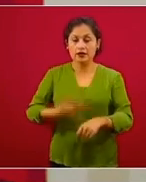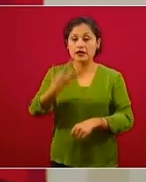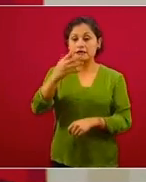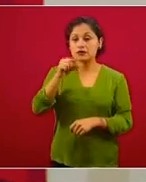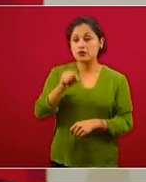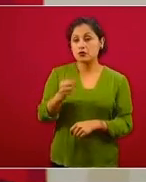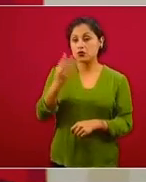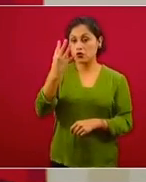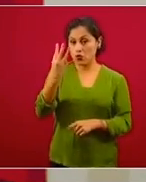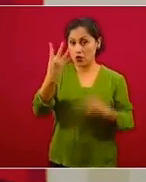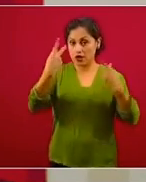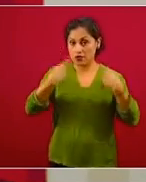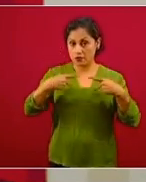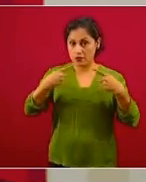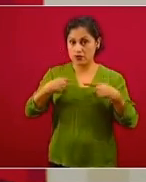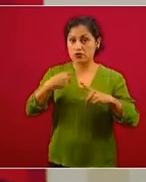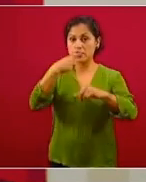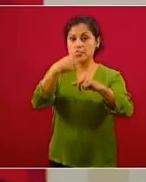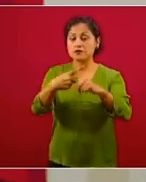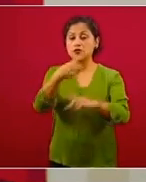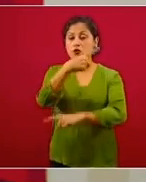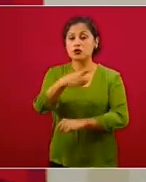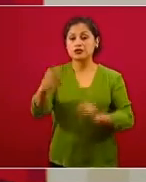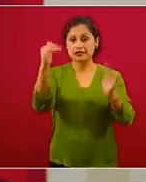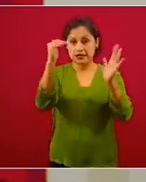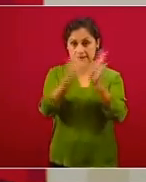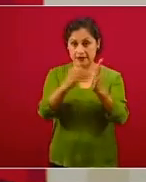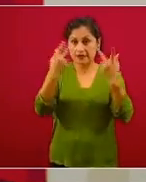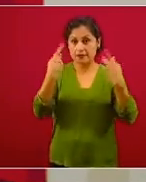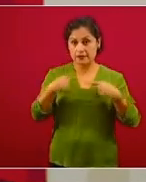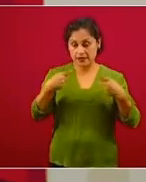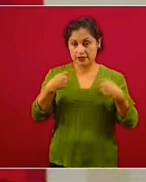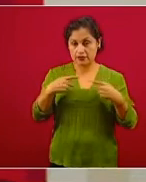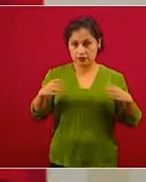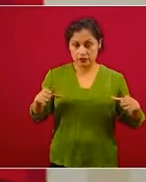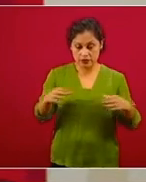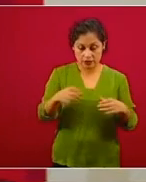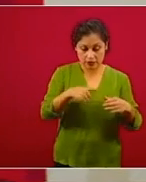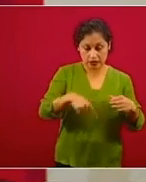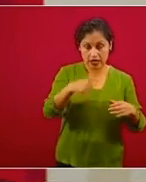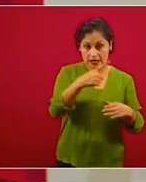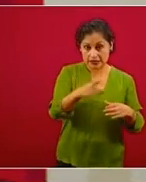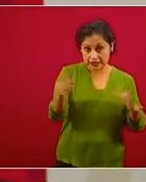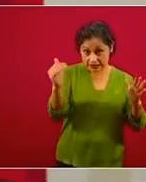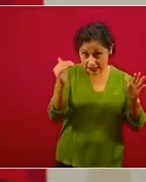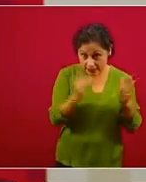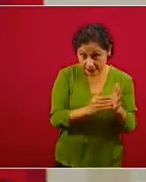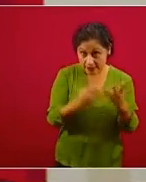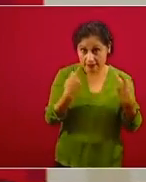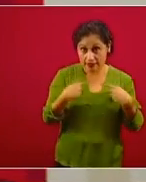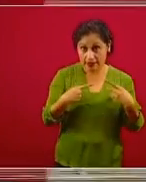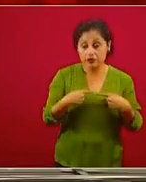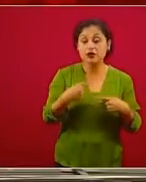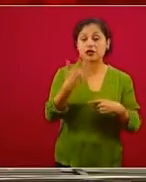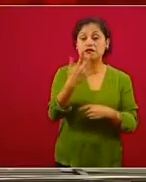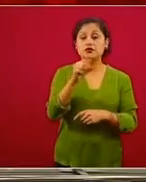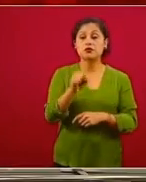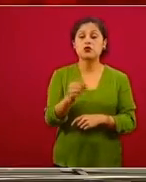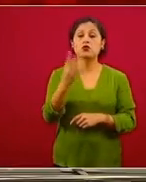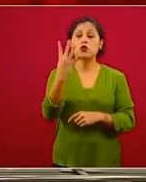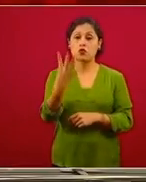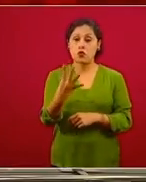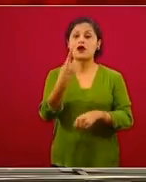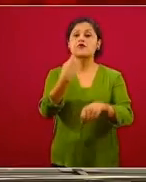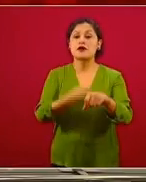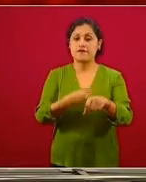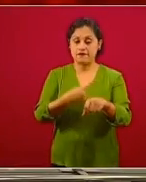personas por cada 100,000 in 100,000 Mexico que who have habitan en COVID México in the tienen last COVID 14 en los days. últimos 14 días. Now, about the Sobre